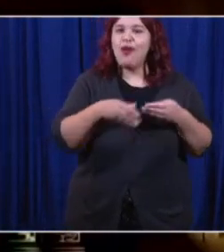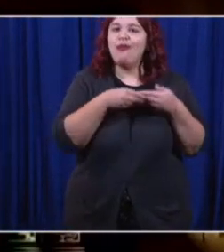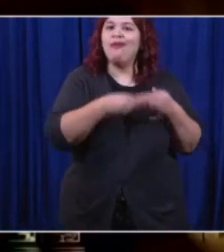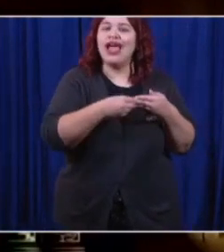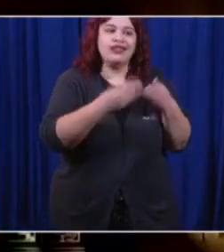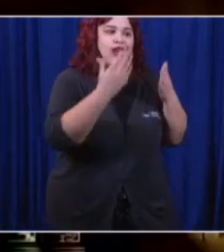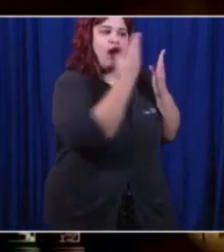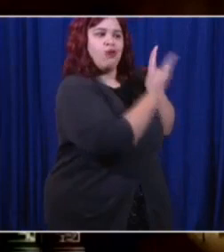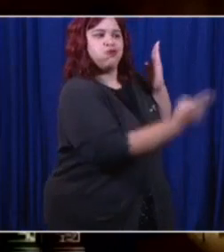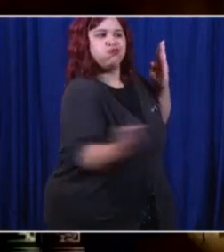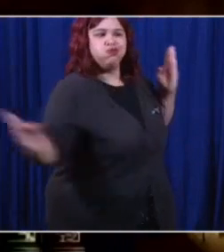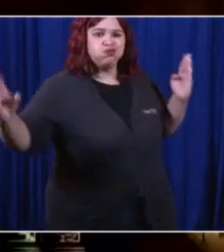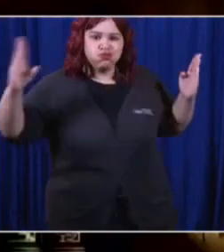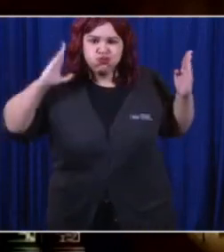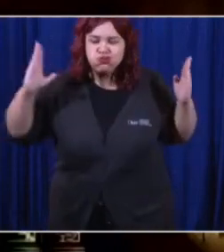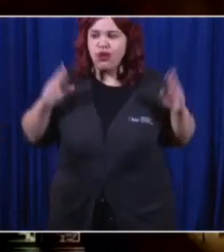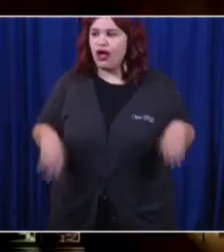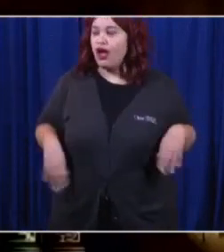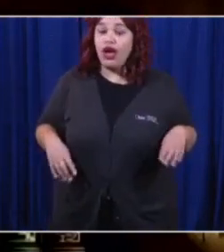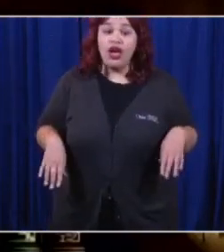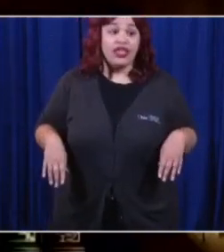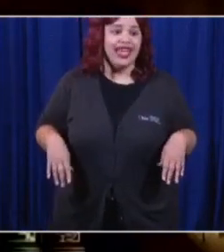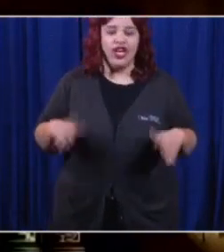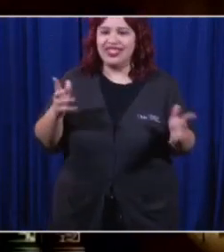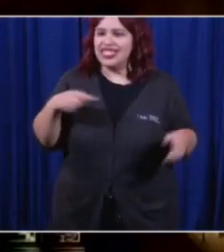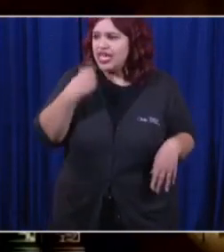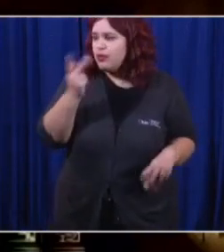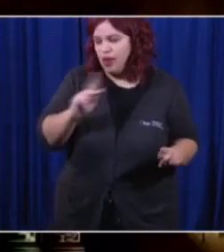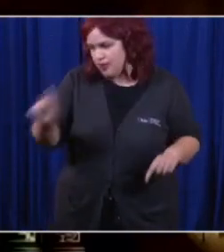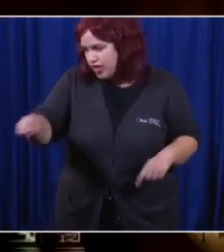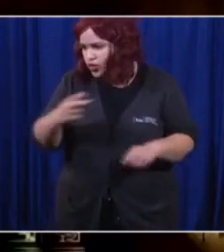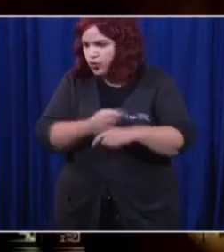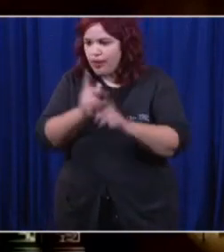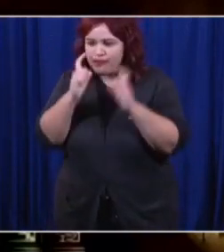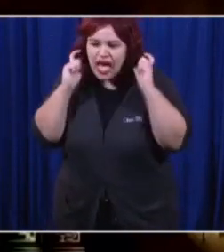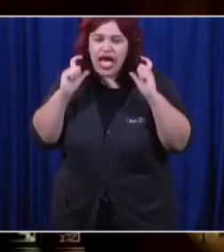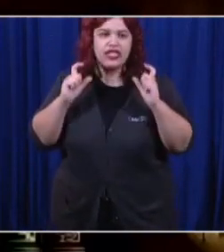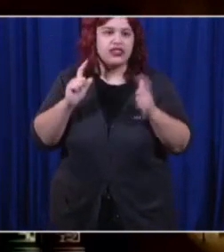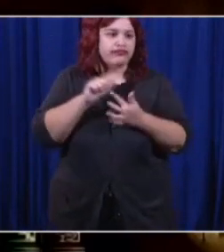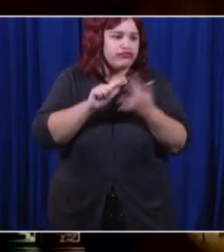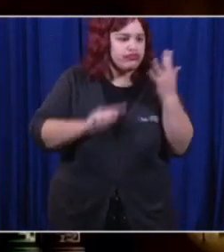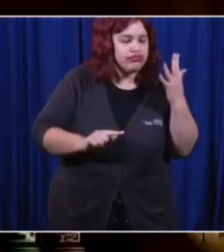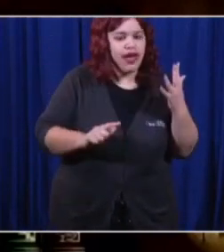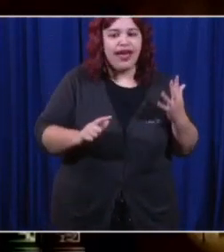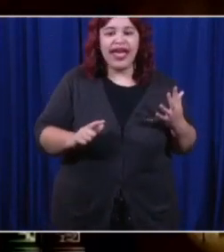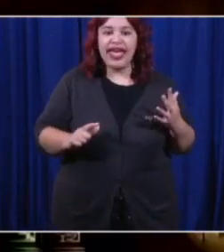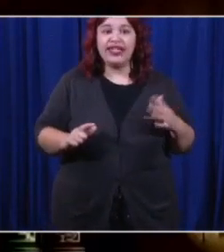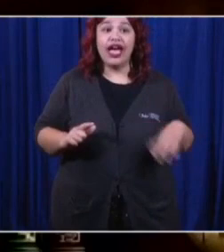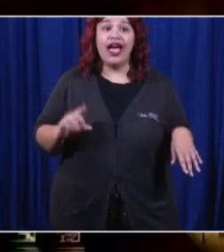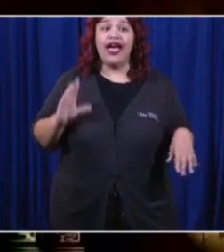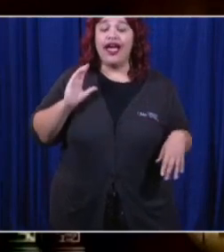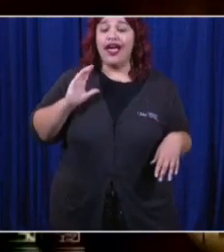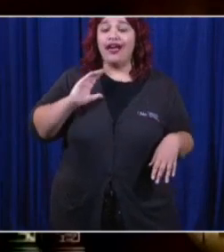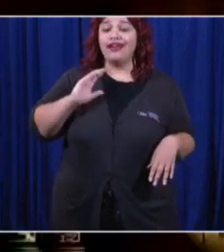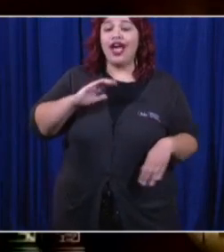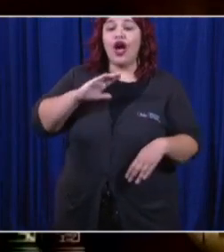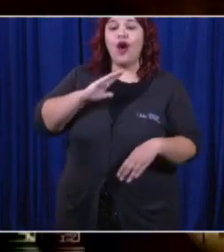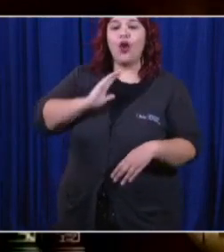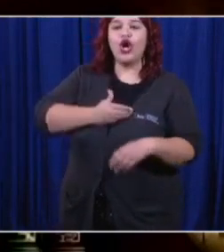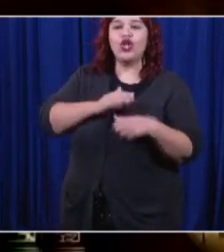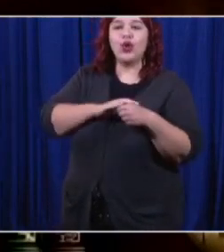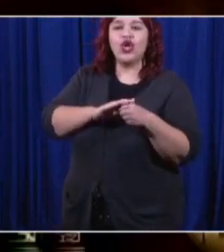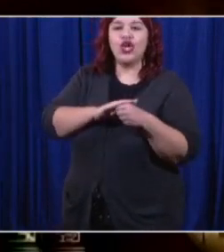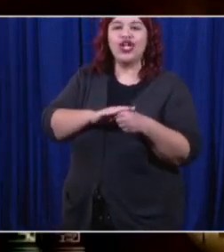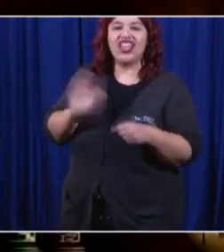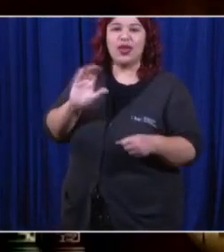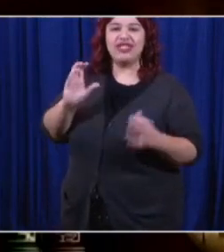the bars and restaurants. Many of you from the media hear from Mashika Roberts, our local Columbus Health Commissioner. And what